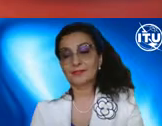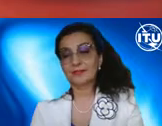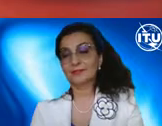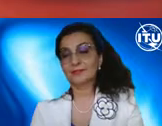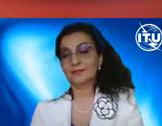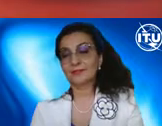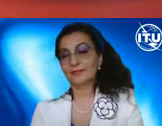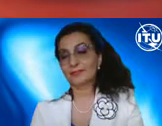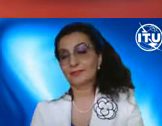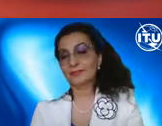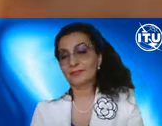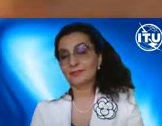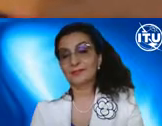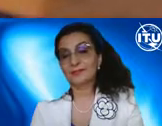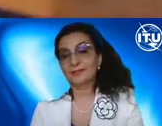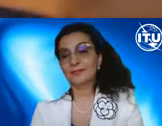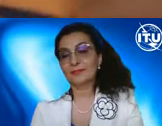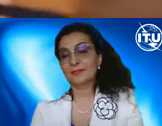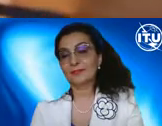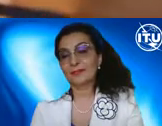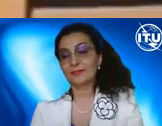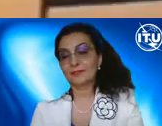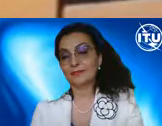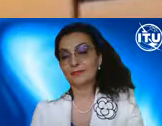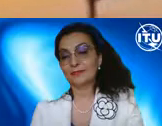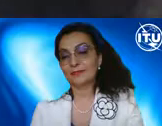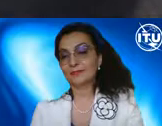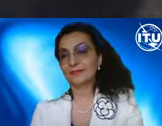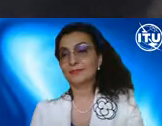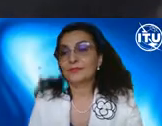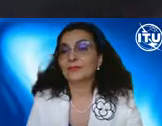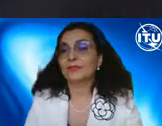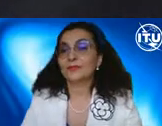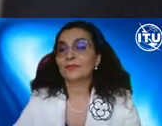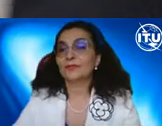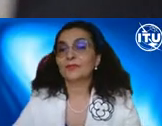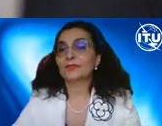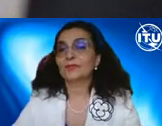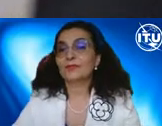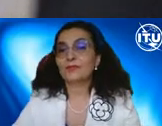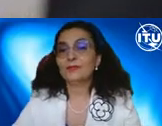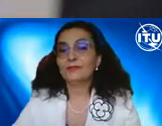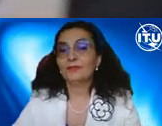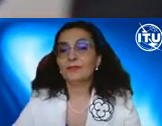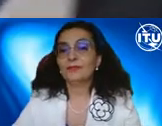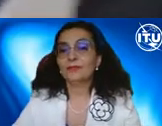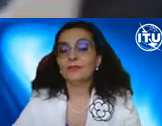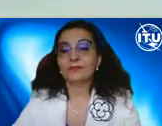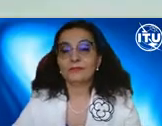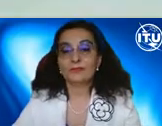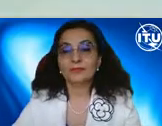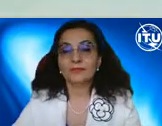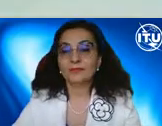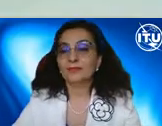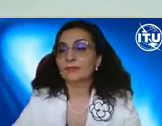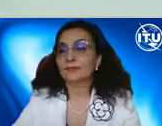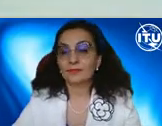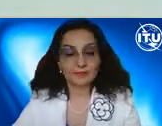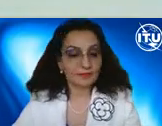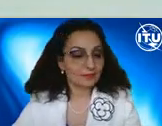education, and entertainment. COVID-19 has put the spotlight on the urgent need to provide inclusive